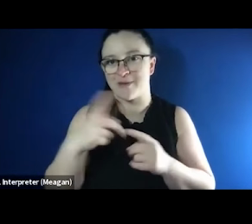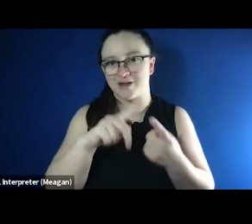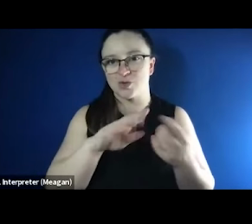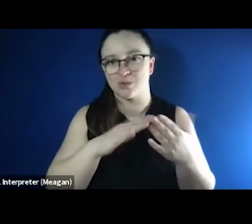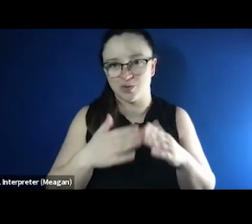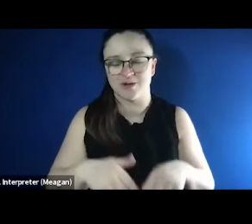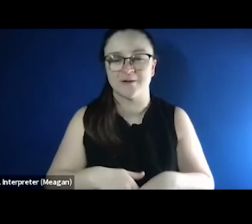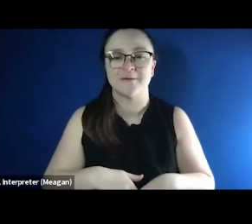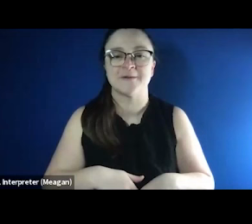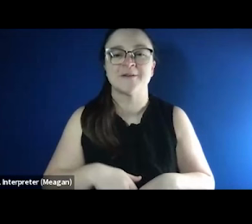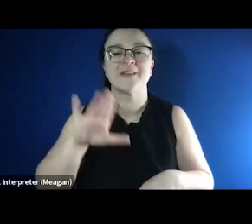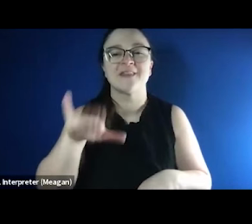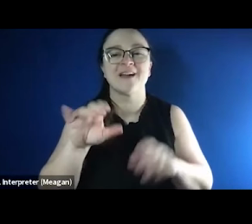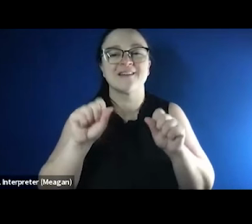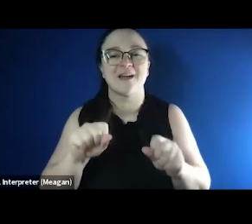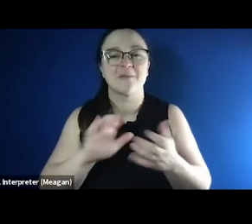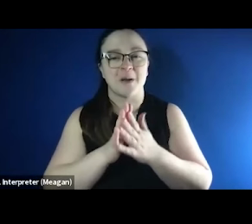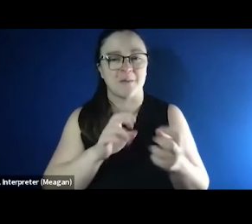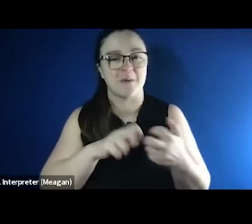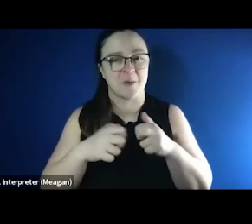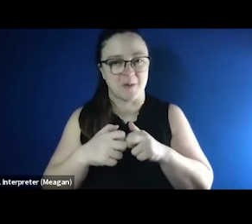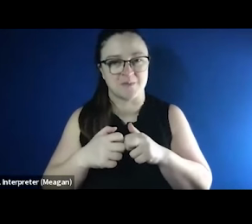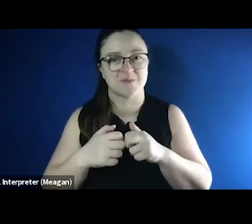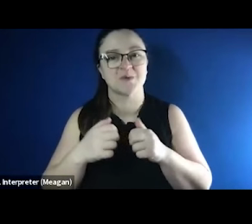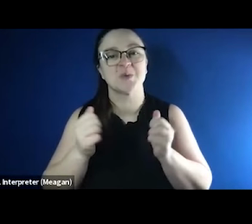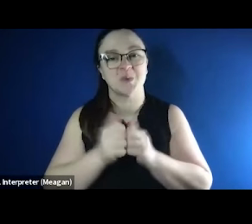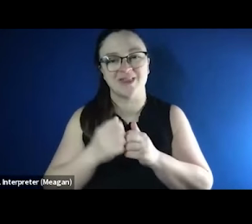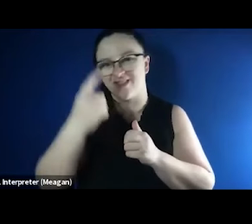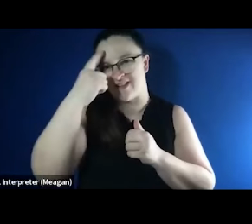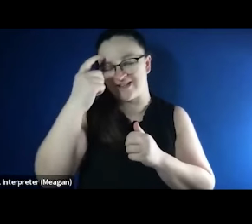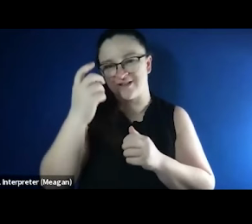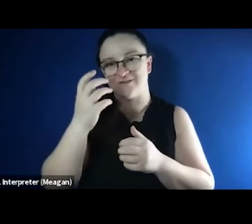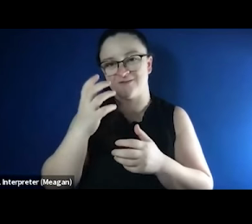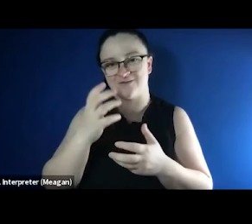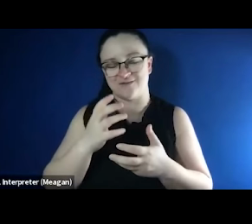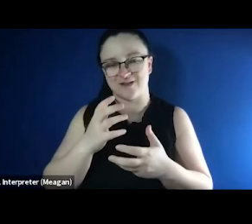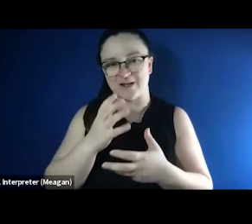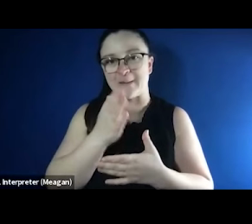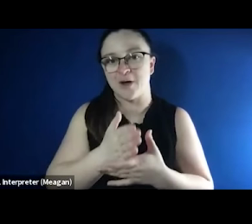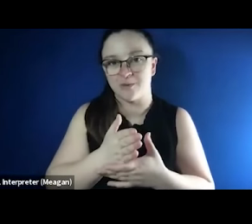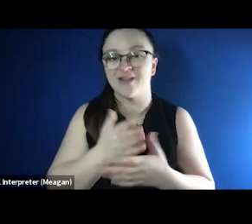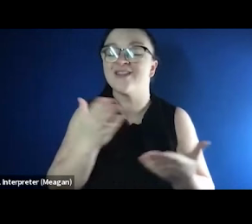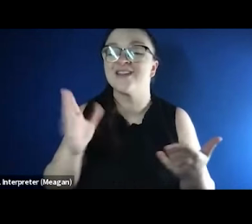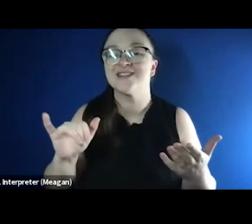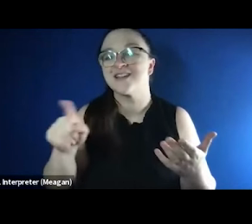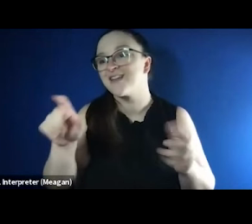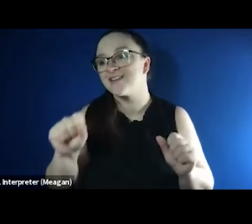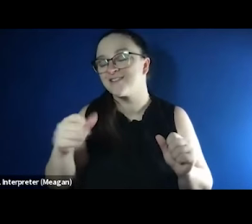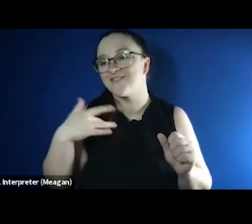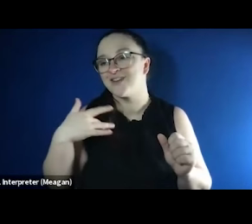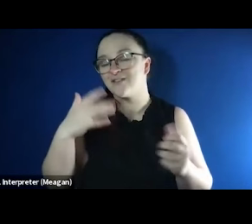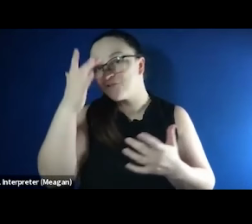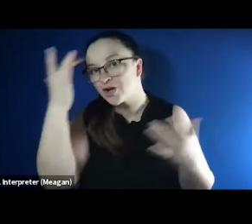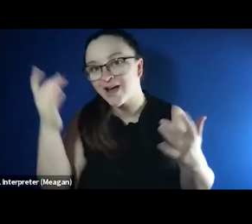problematic, especially with those with cognitive impairment, even mild cognitive impairment, earlier stages. Things like forgetfulness and confusion are